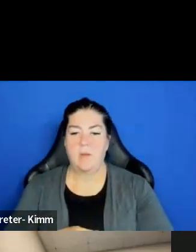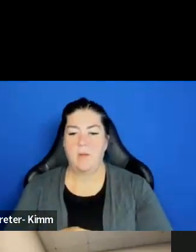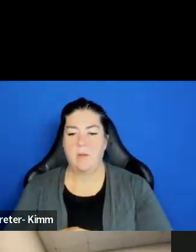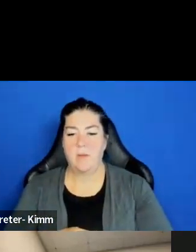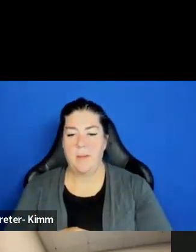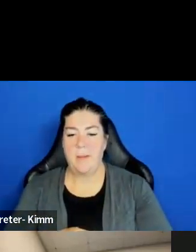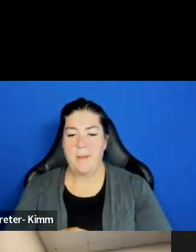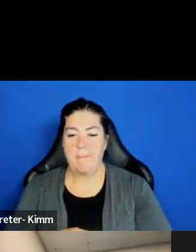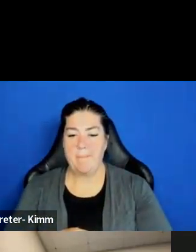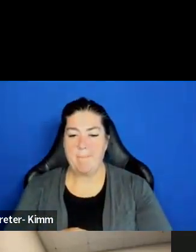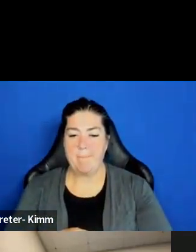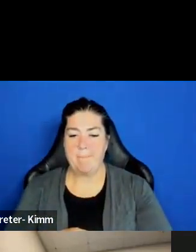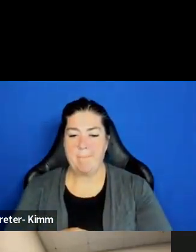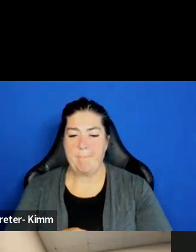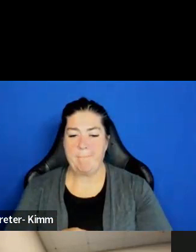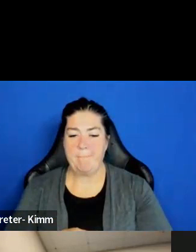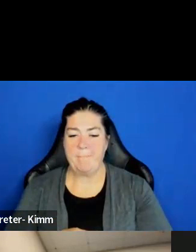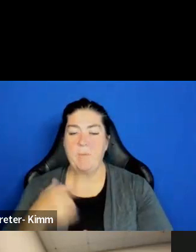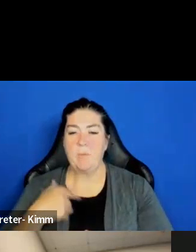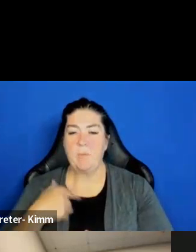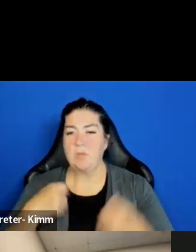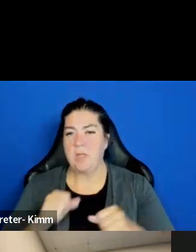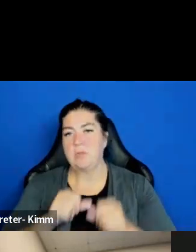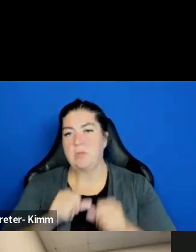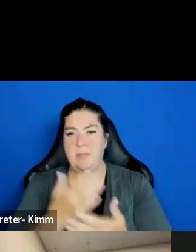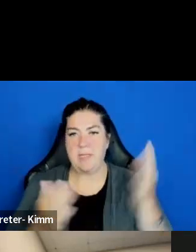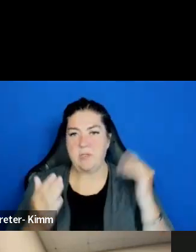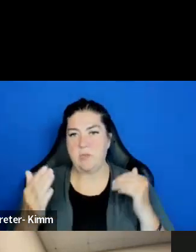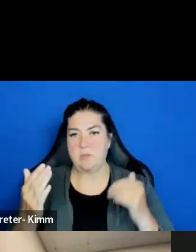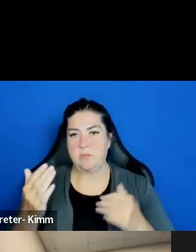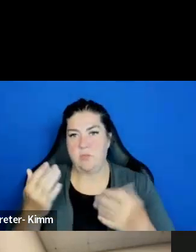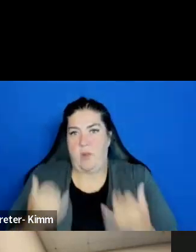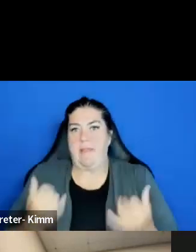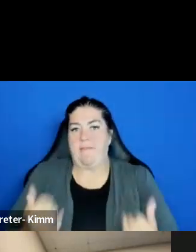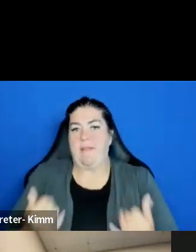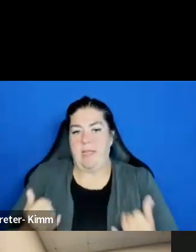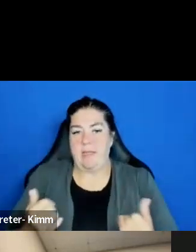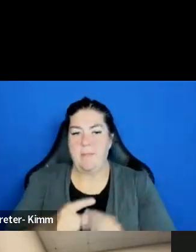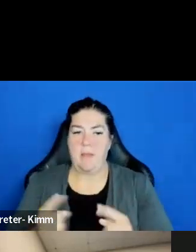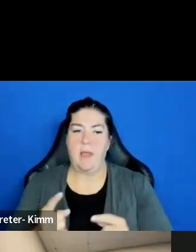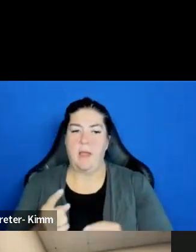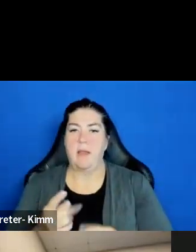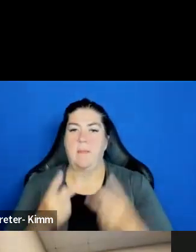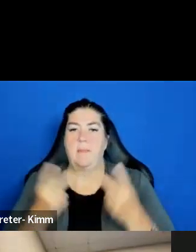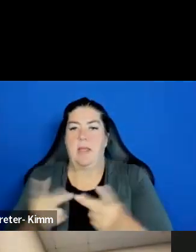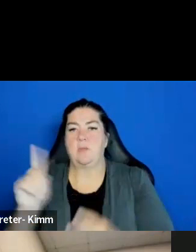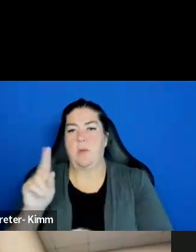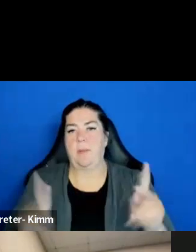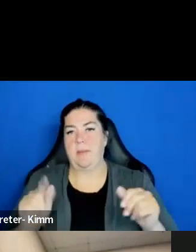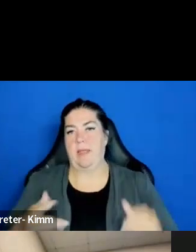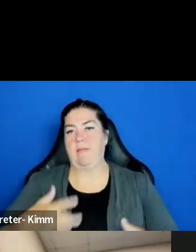be relevant, but also safe and a space where people can feel safe